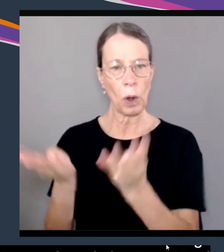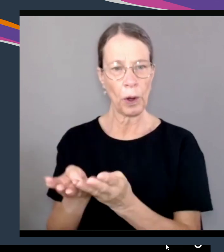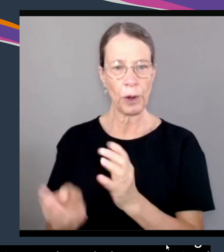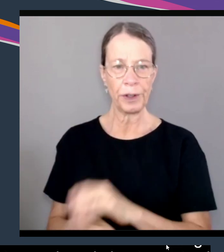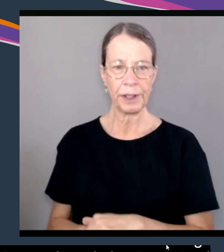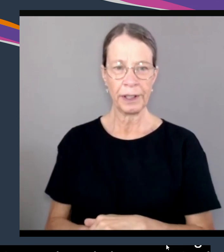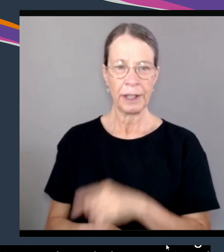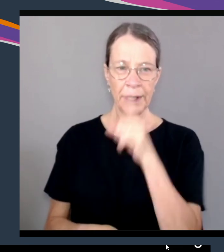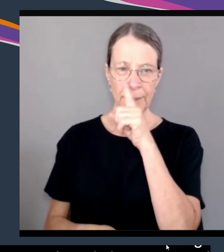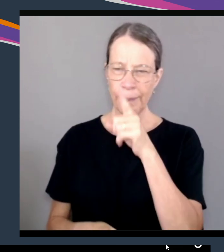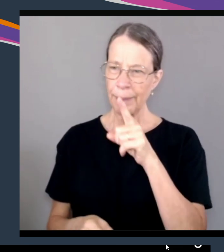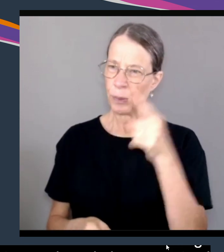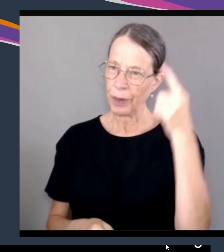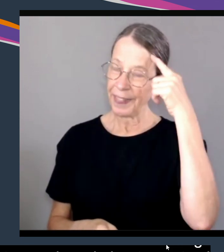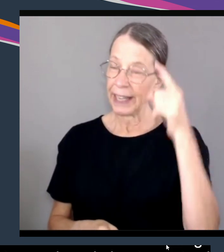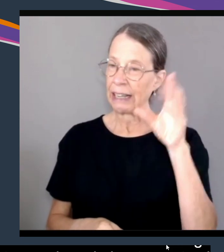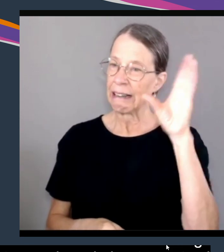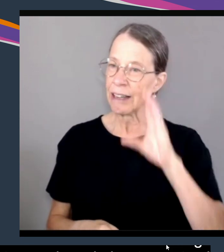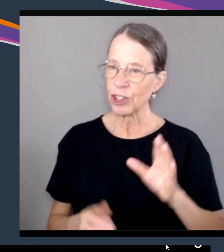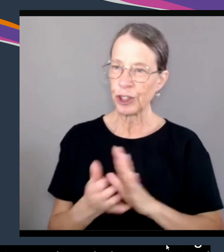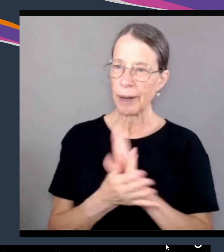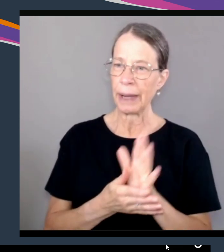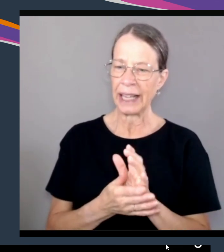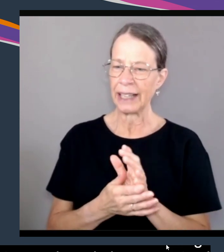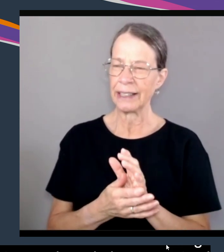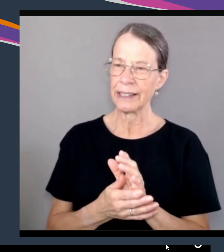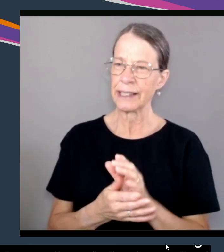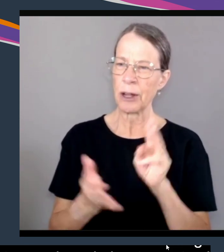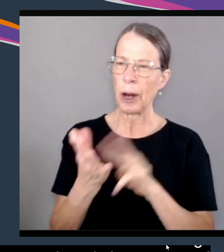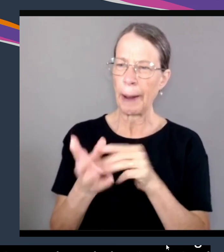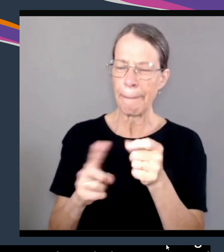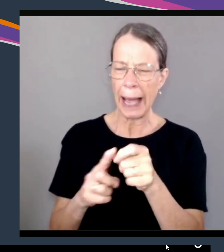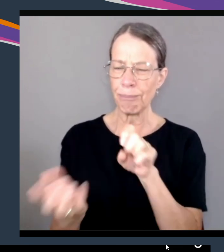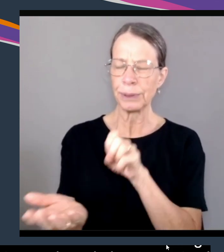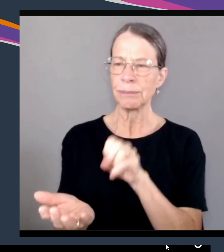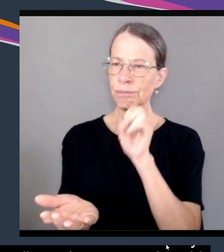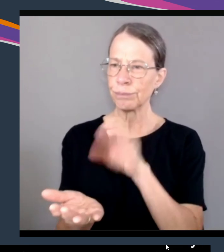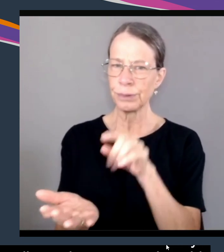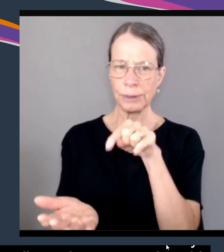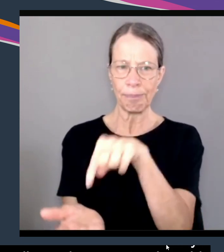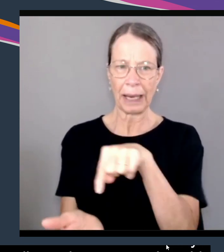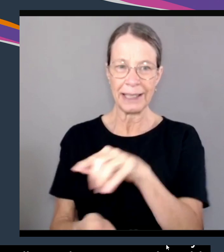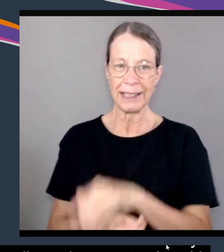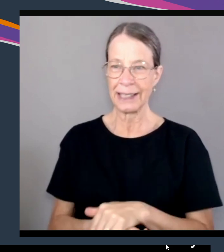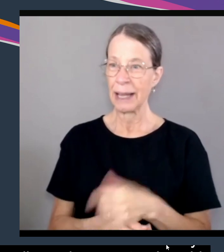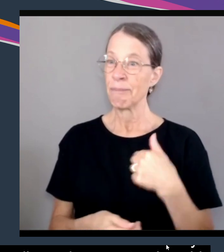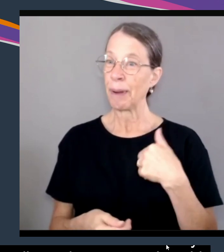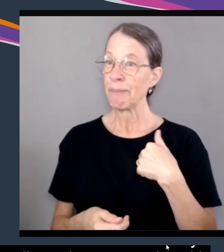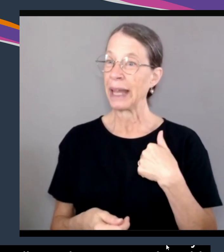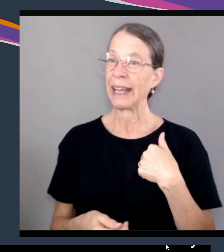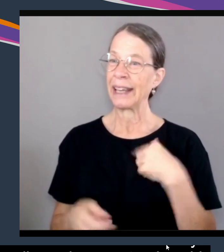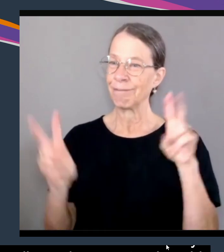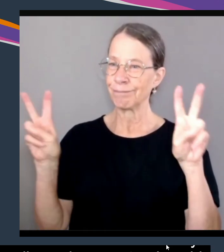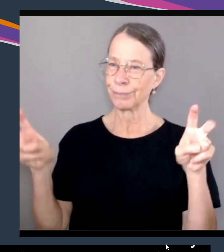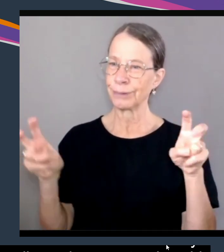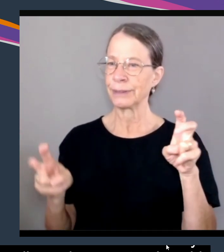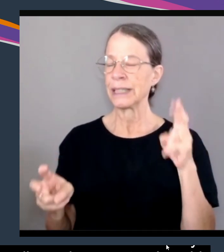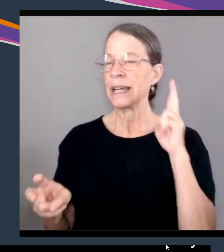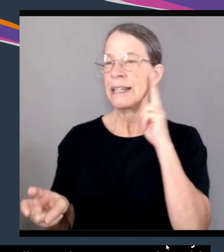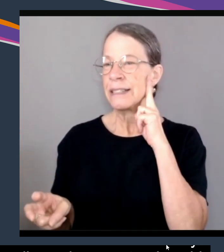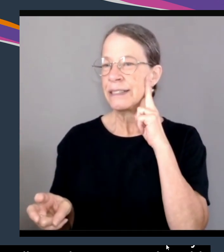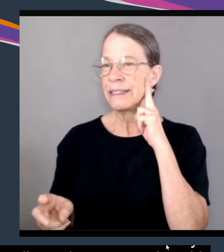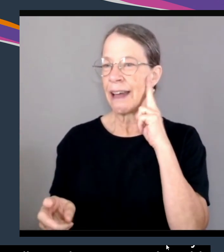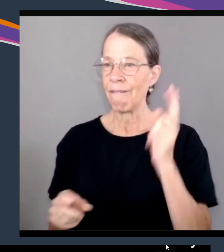a place on a map. For me, I do this. I go to deaf country. and I just go to this place where it's complete